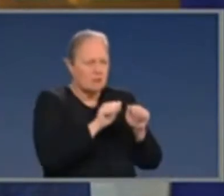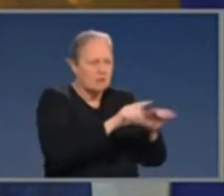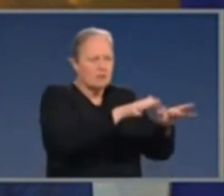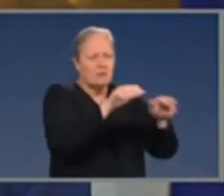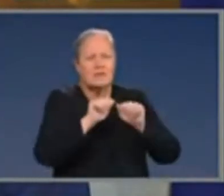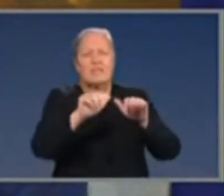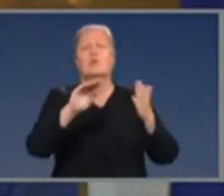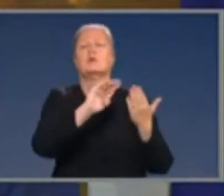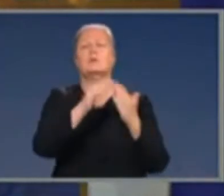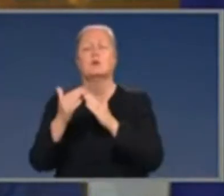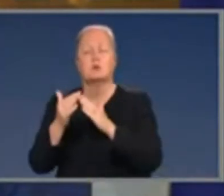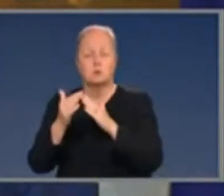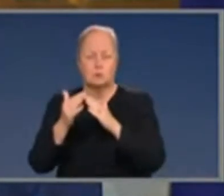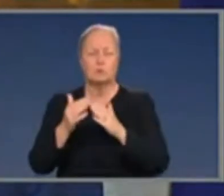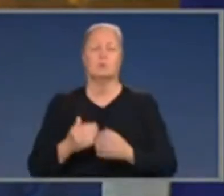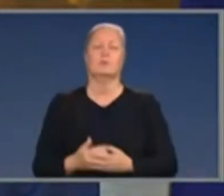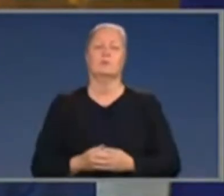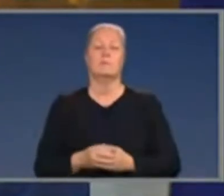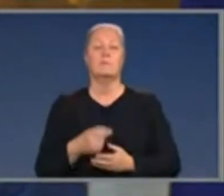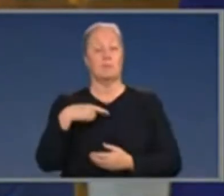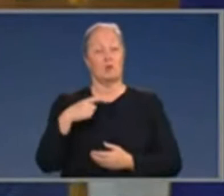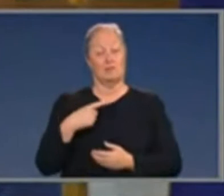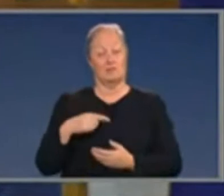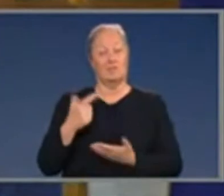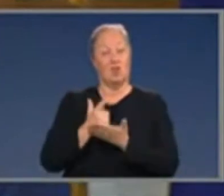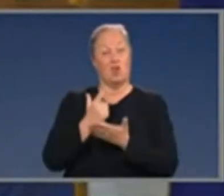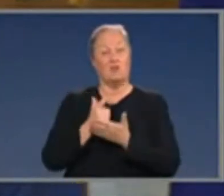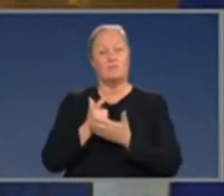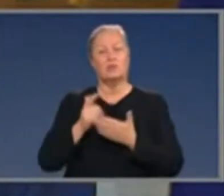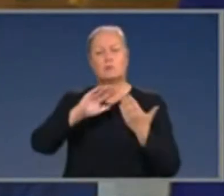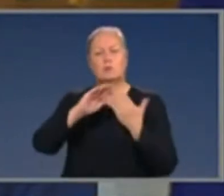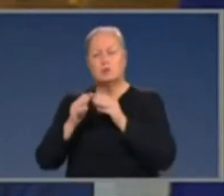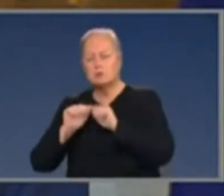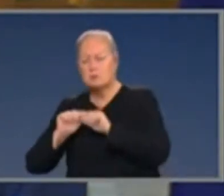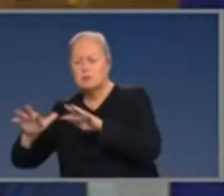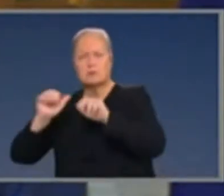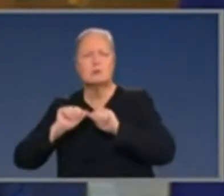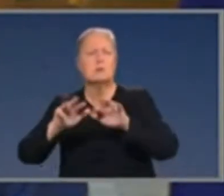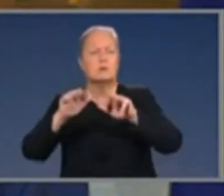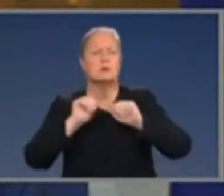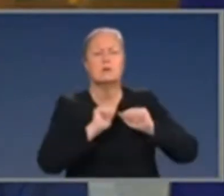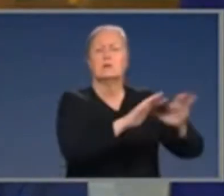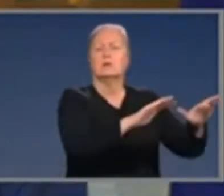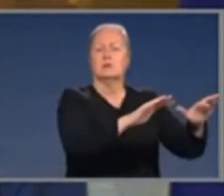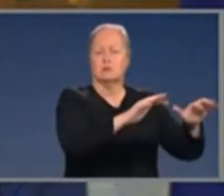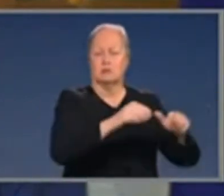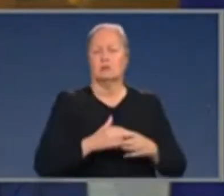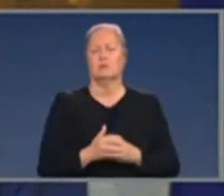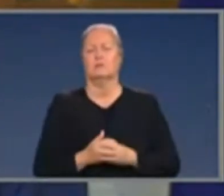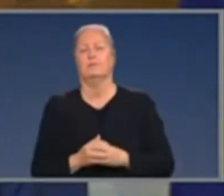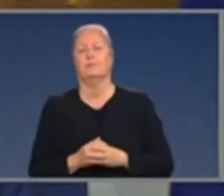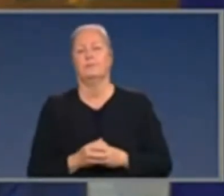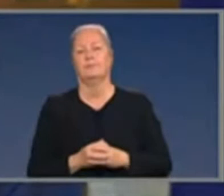respects shows just how well the others have done given the widespread community transmission that has occurred